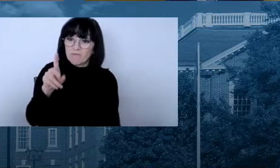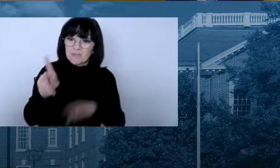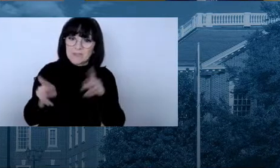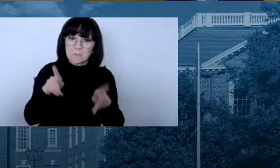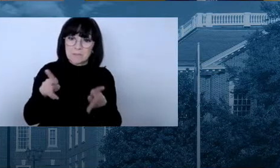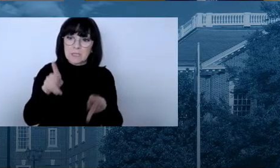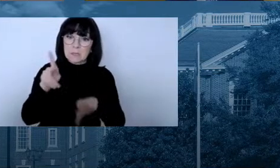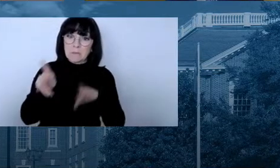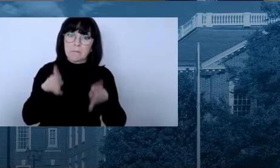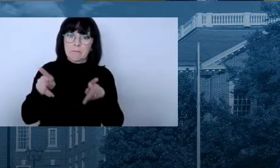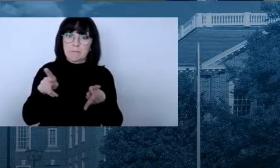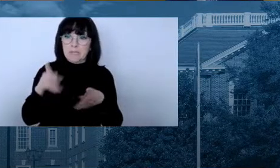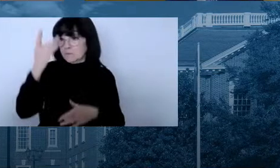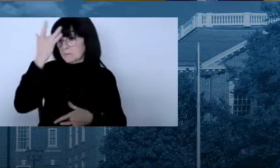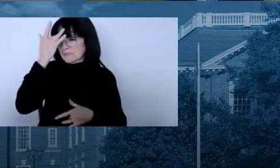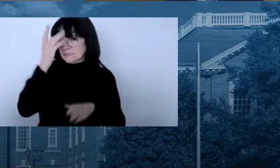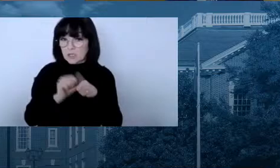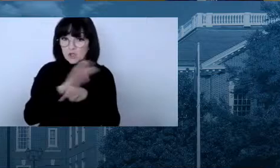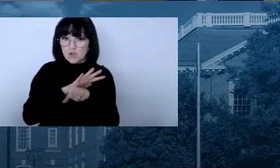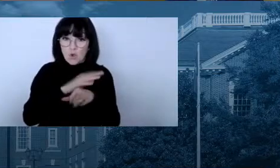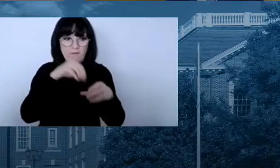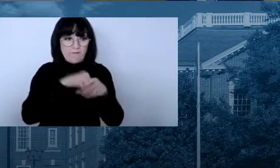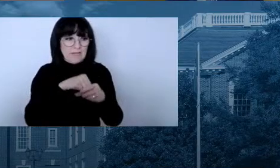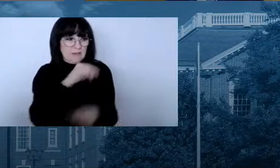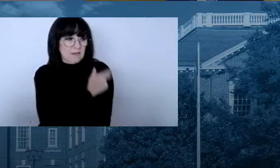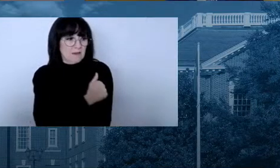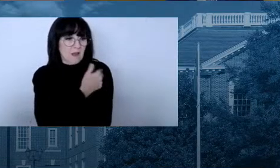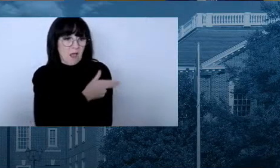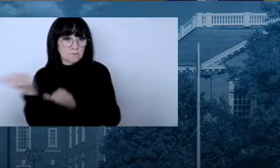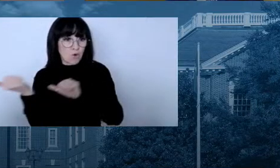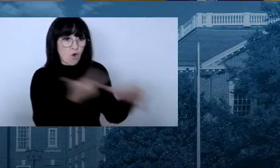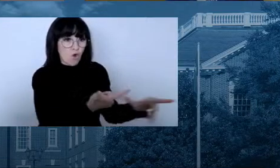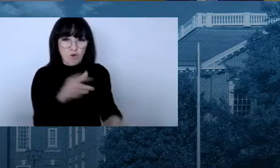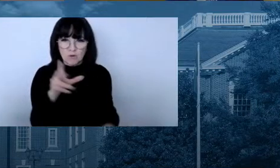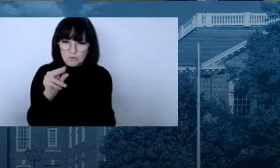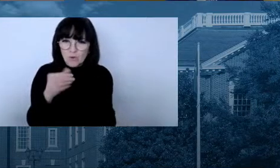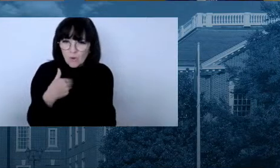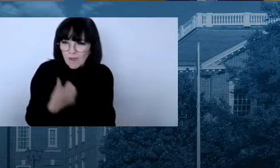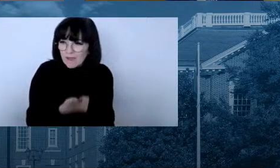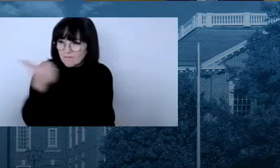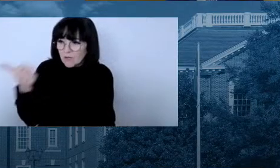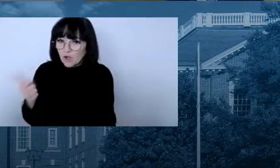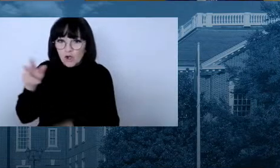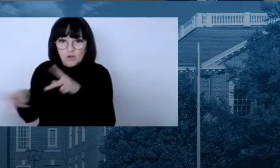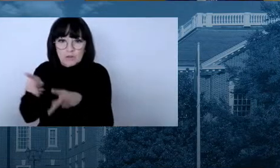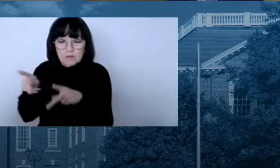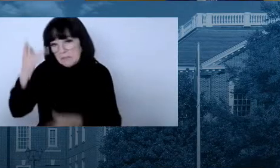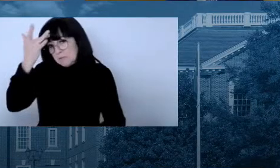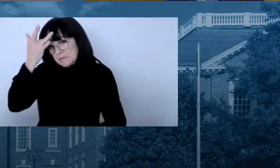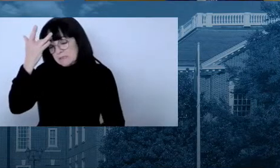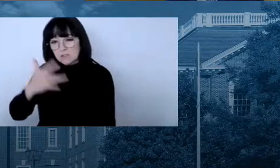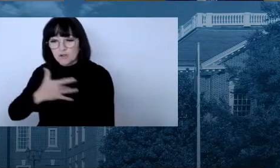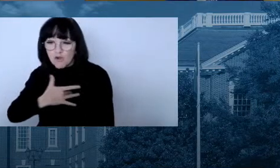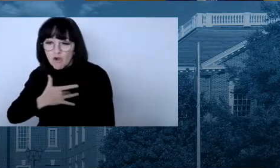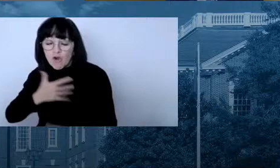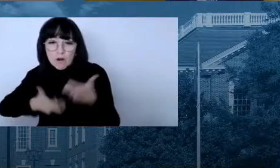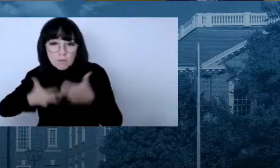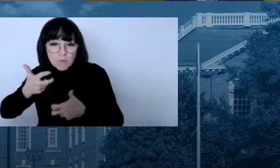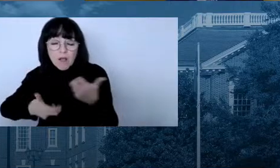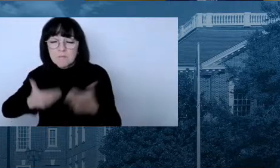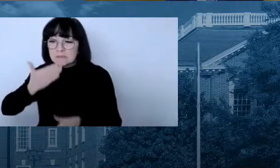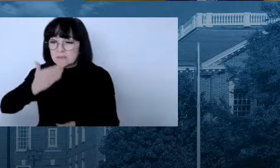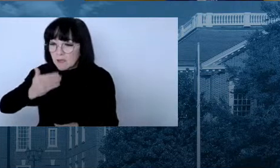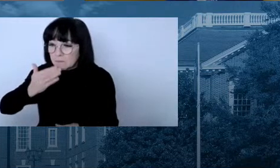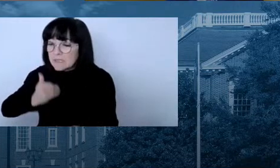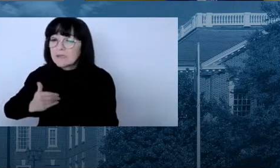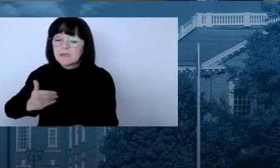which complicates and makes it more difficult. But we know the COVID cases are preventable. And so again, getting people vaccinated has got